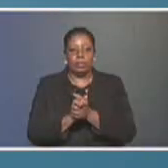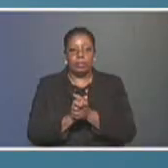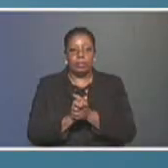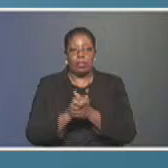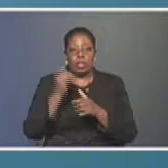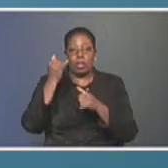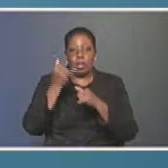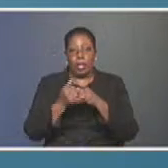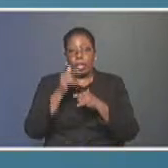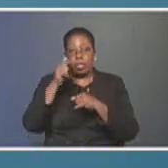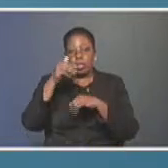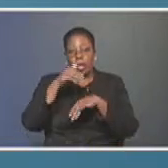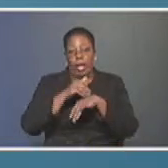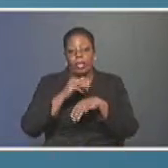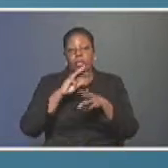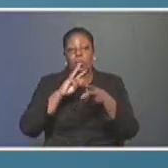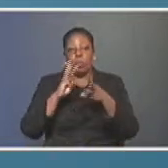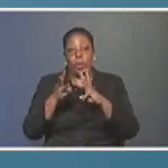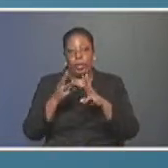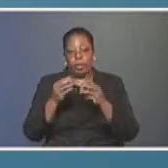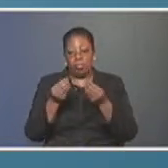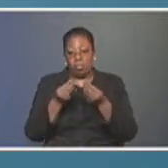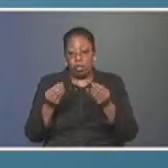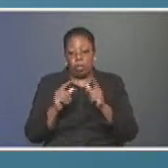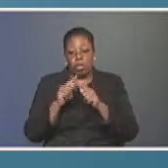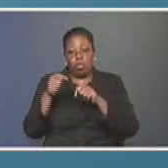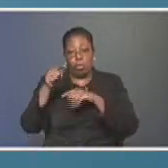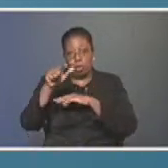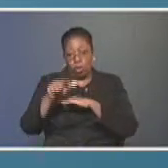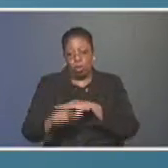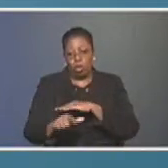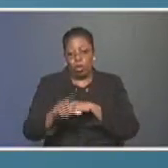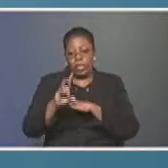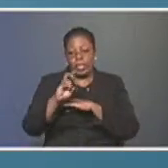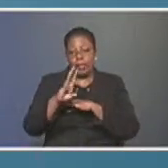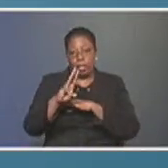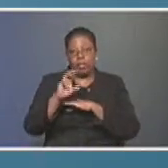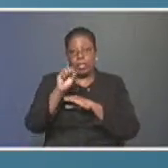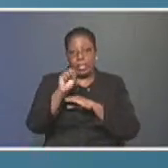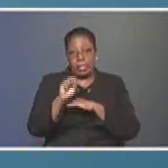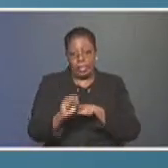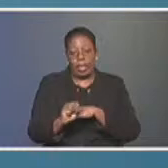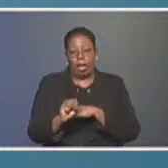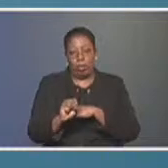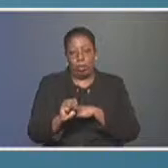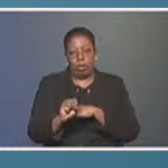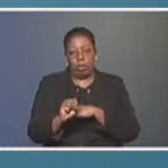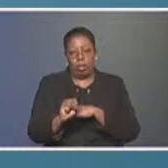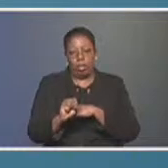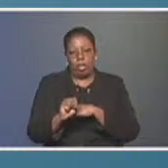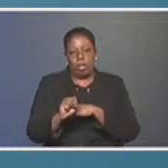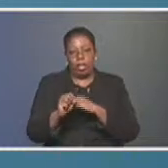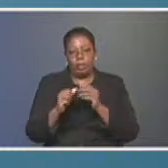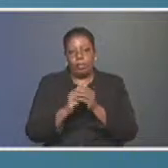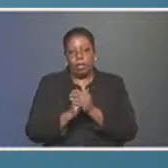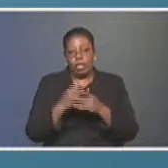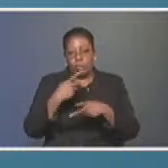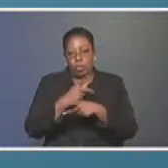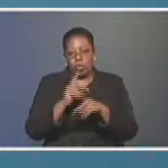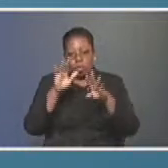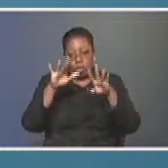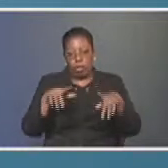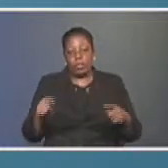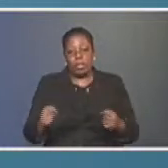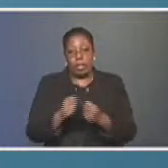In our final look at weather, a non-tropical low several hundred miles to the south of Newfoundland continues to produce showers